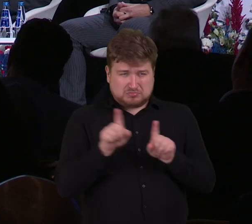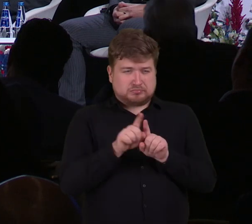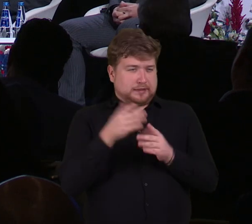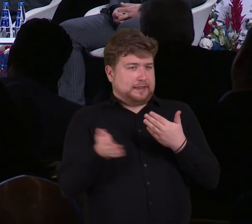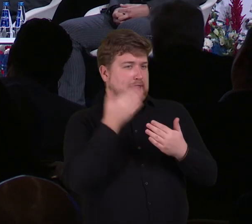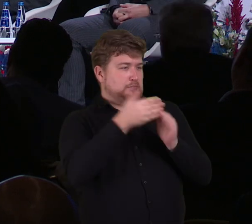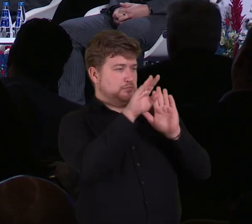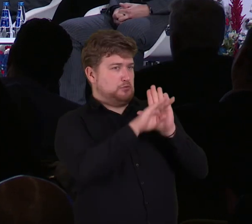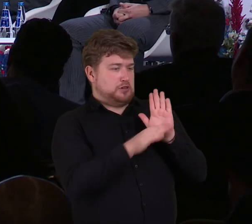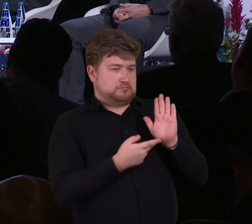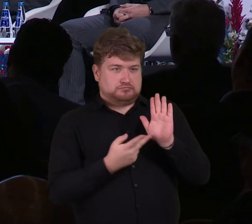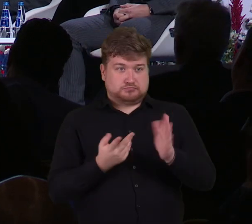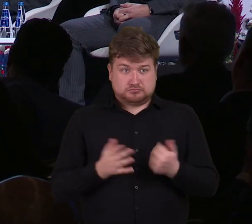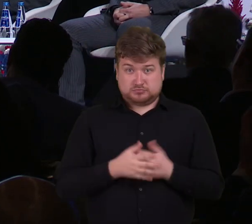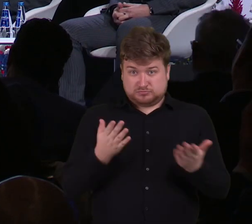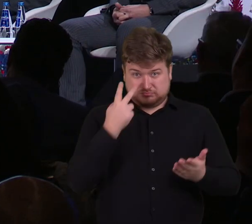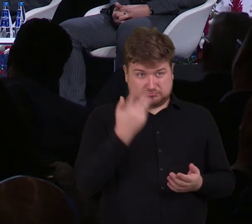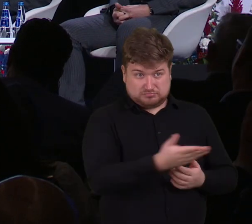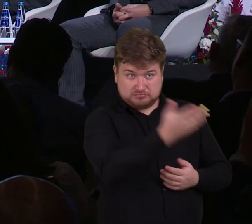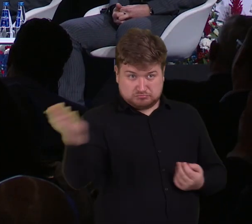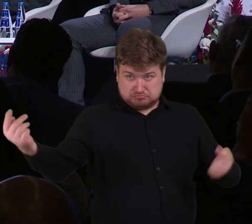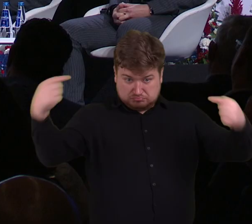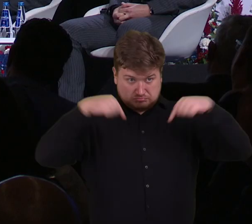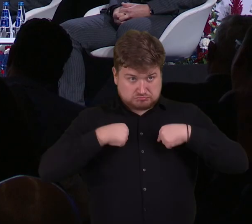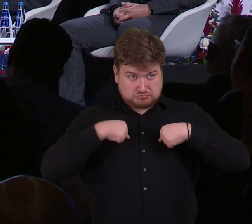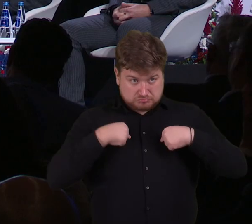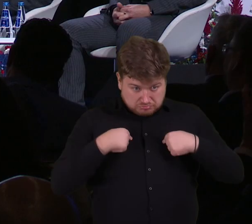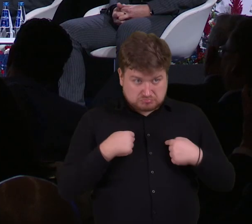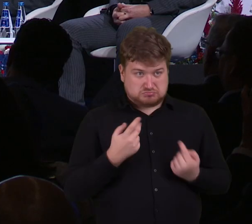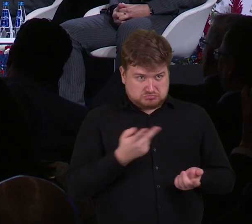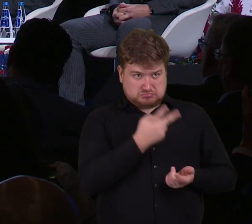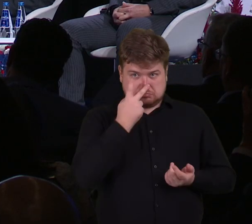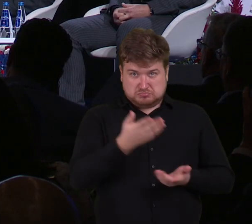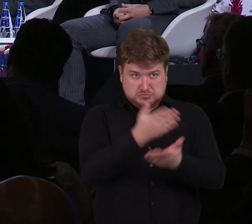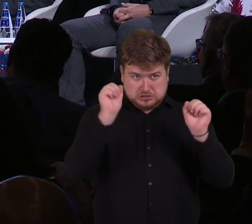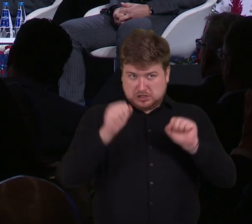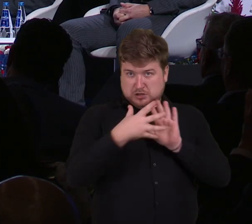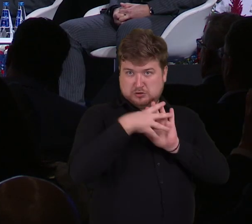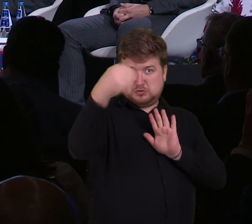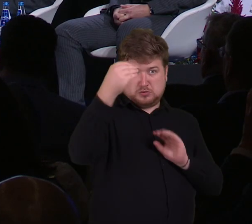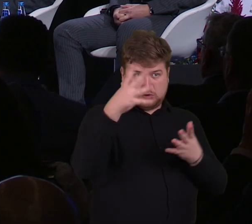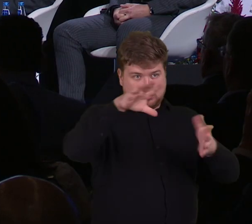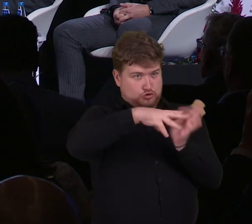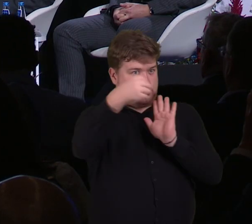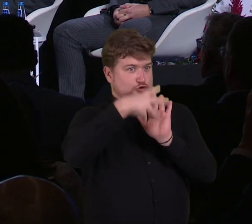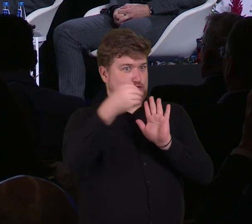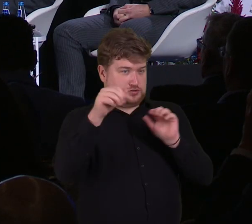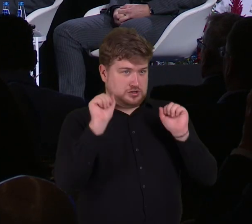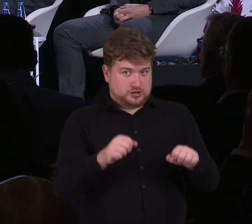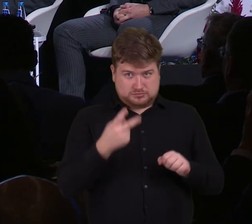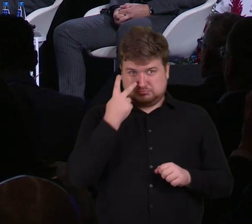that your approach. We have to go now to Czech Republic.